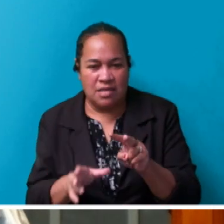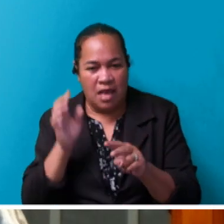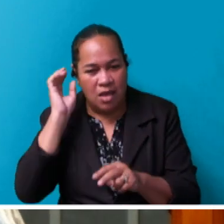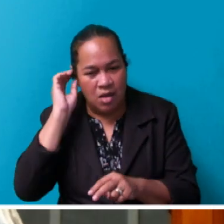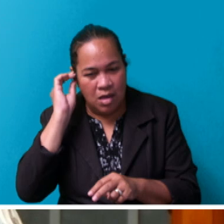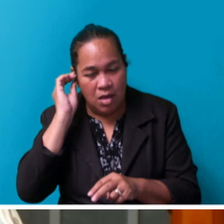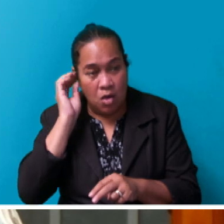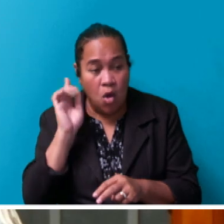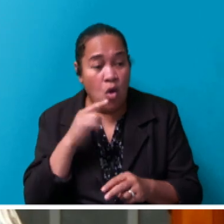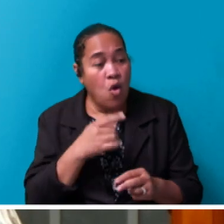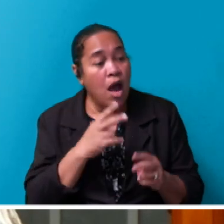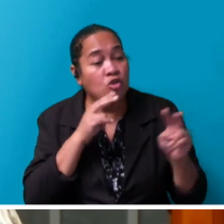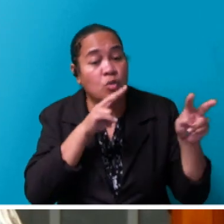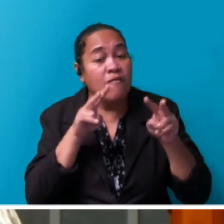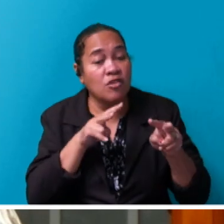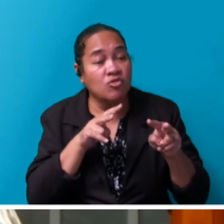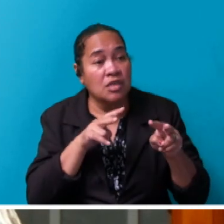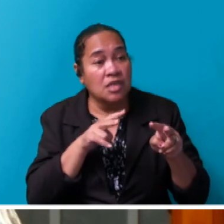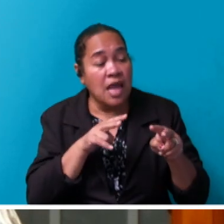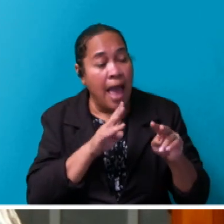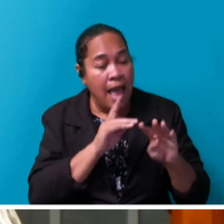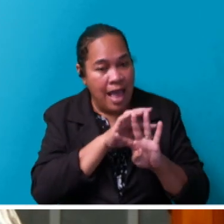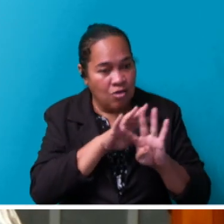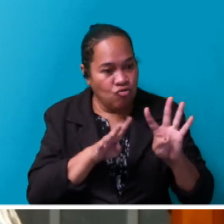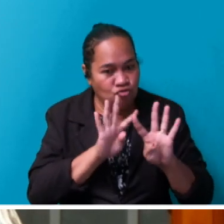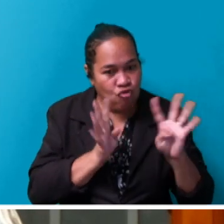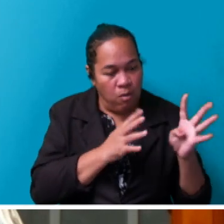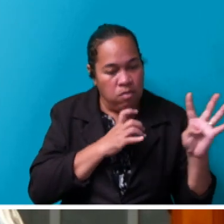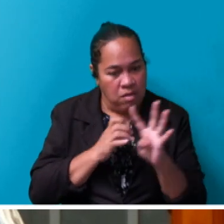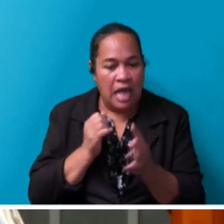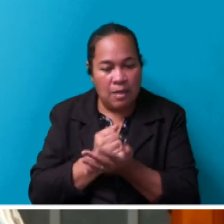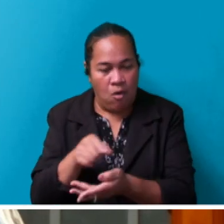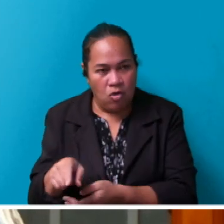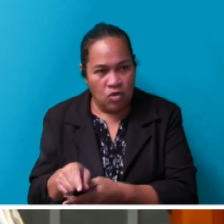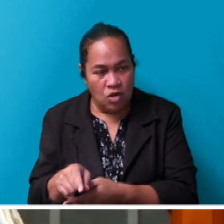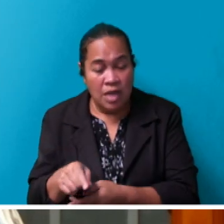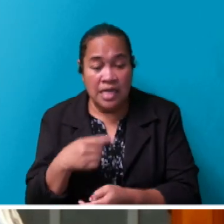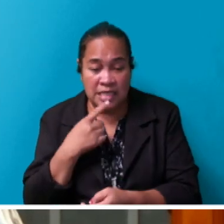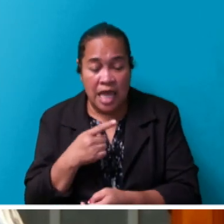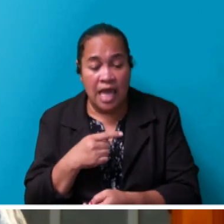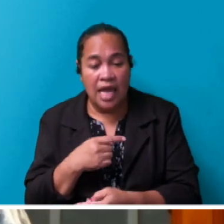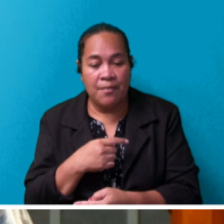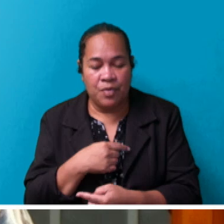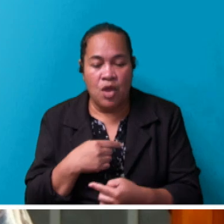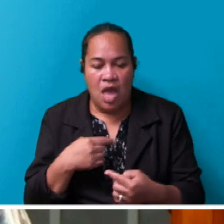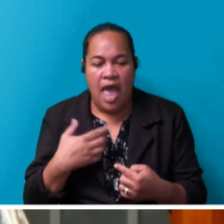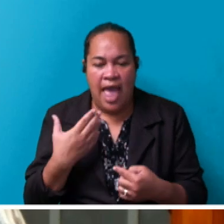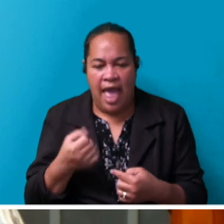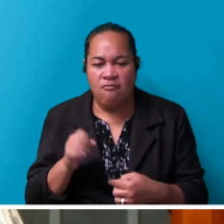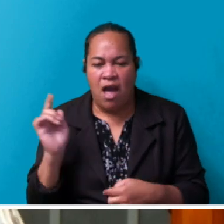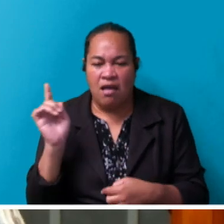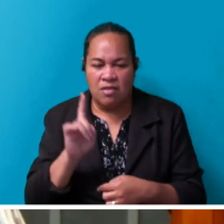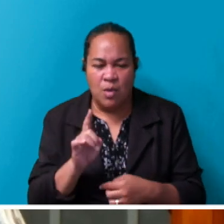supported by a supervisory panel. So we've required our supervisory teams are supplemented by